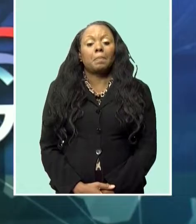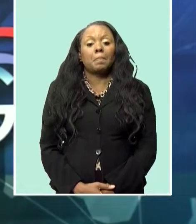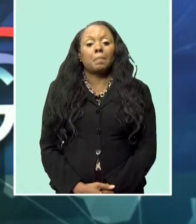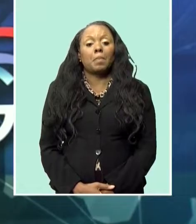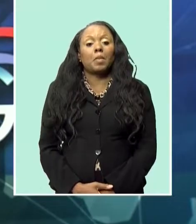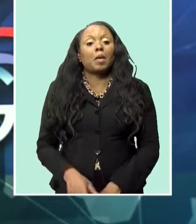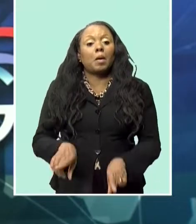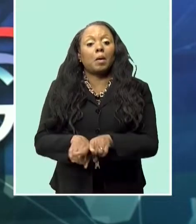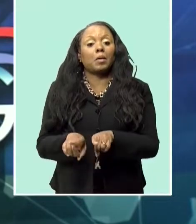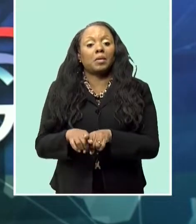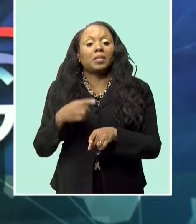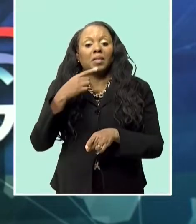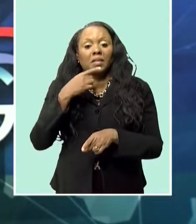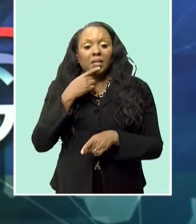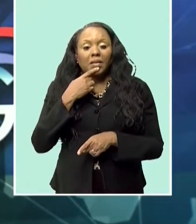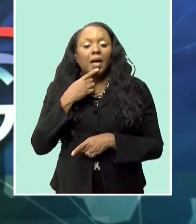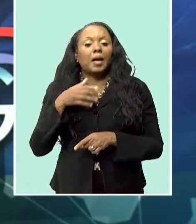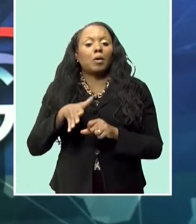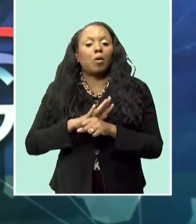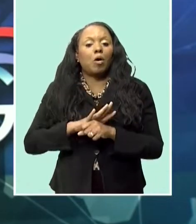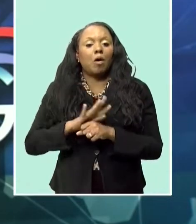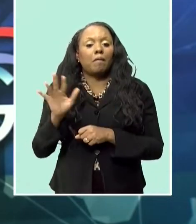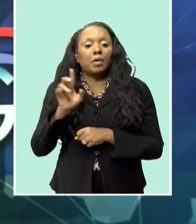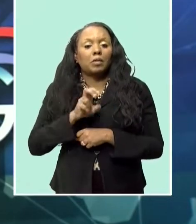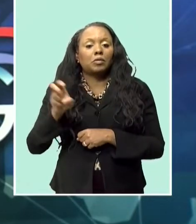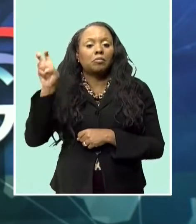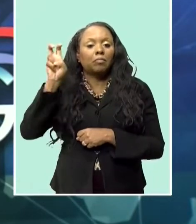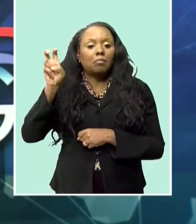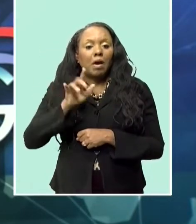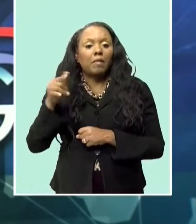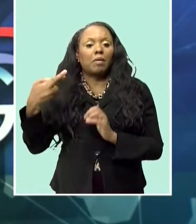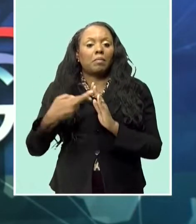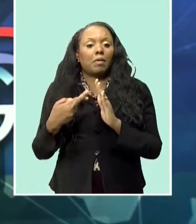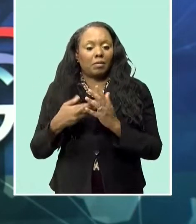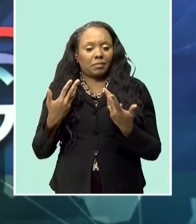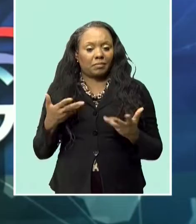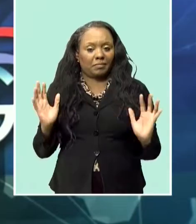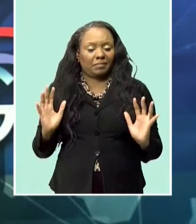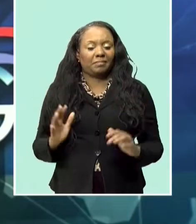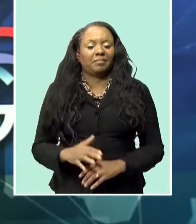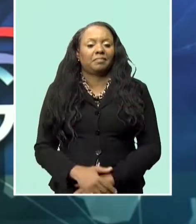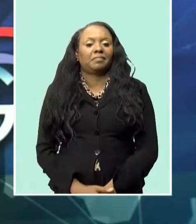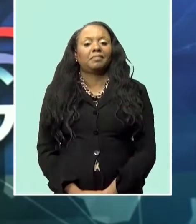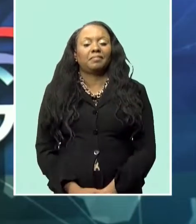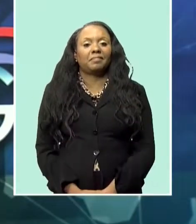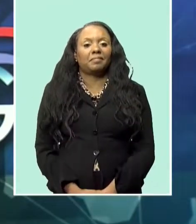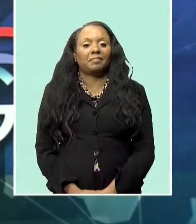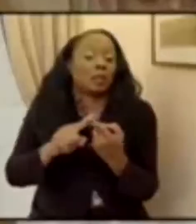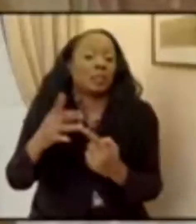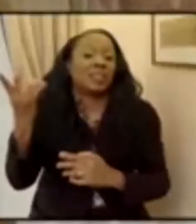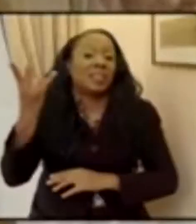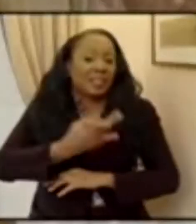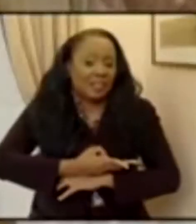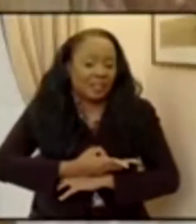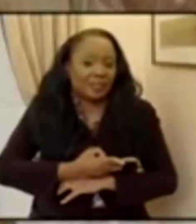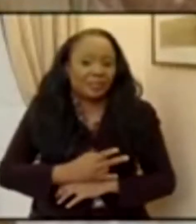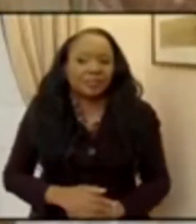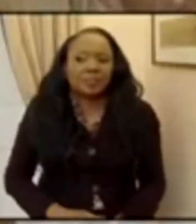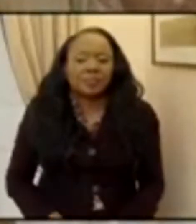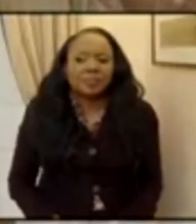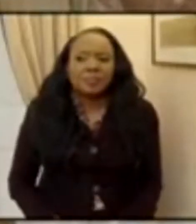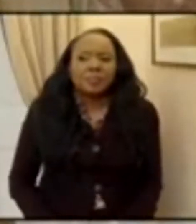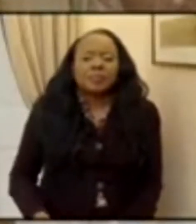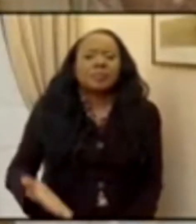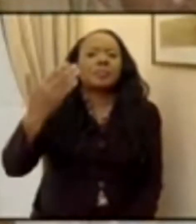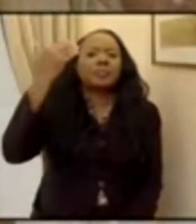Acting Prime Minister Bradshaw also revealed the discontinuation of all COVID-19 travel protocols. Conscious of the direction